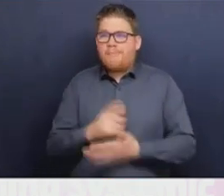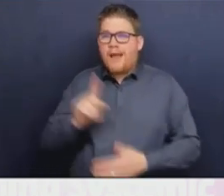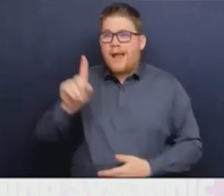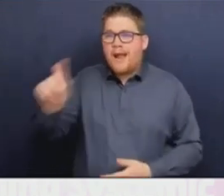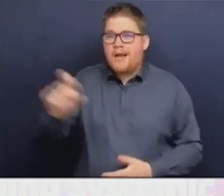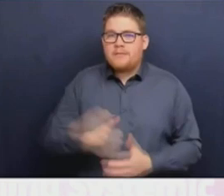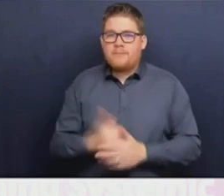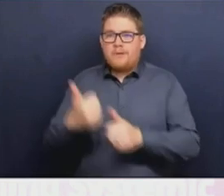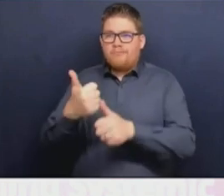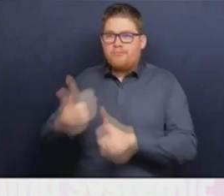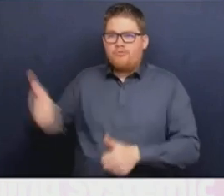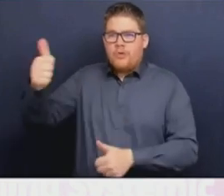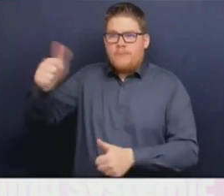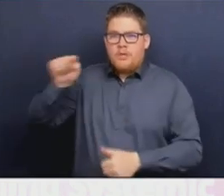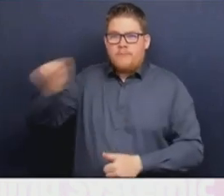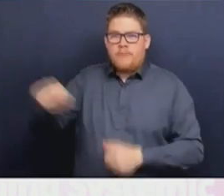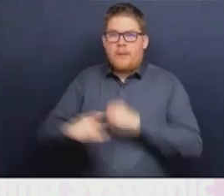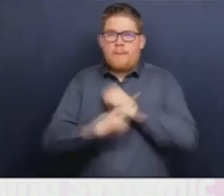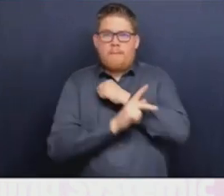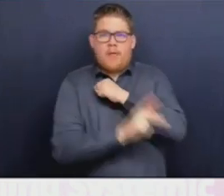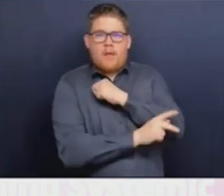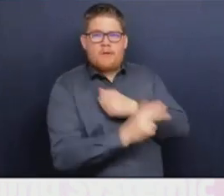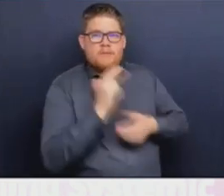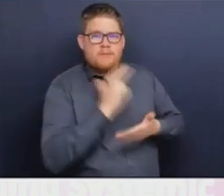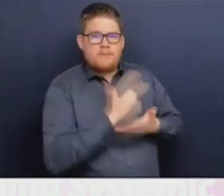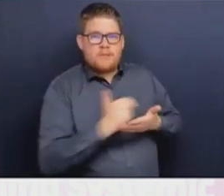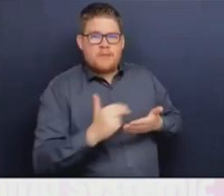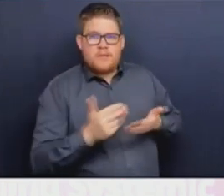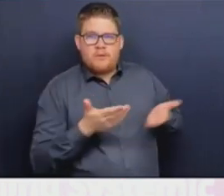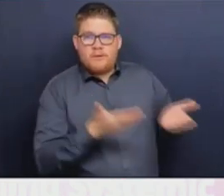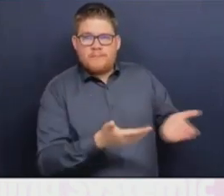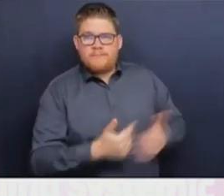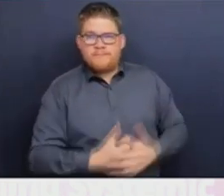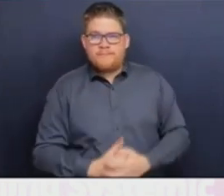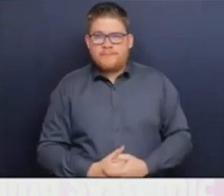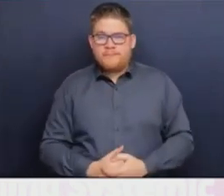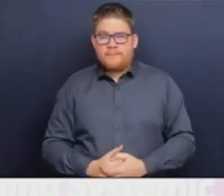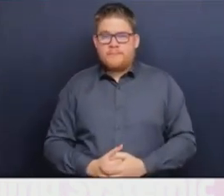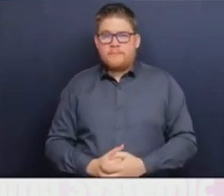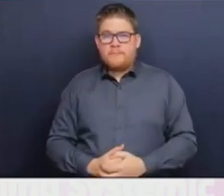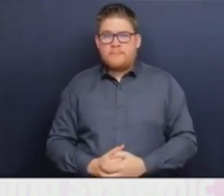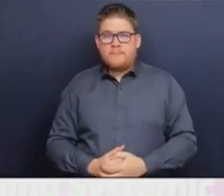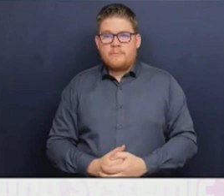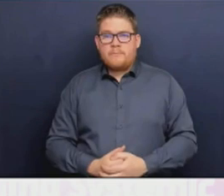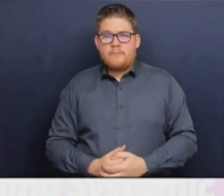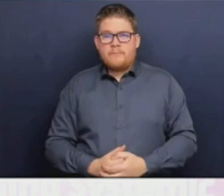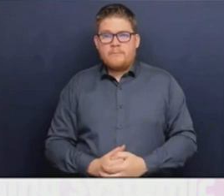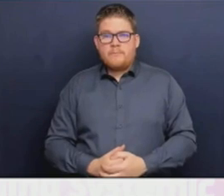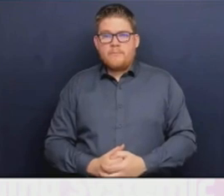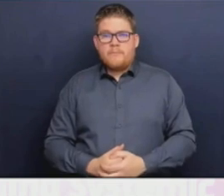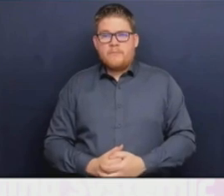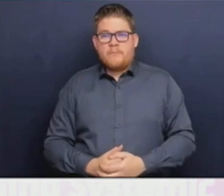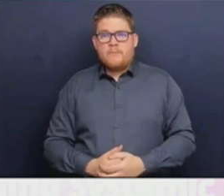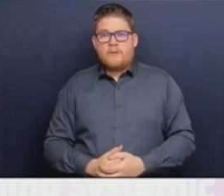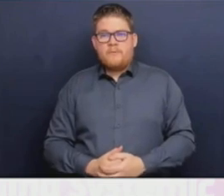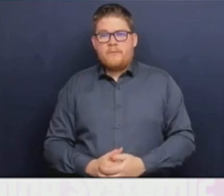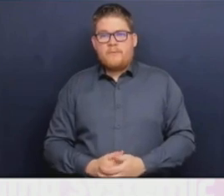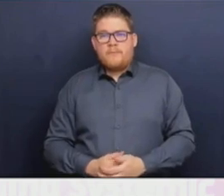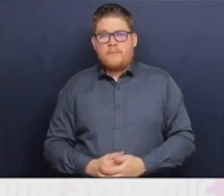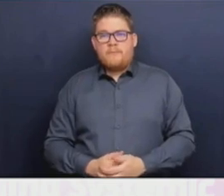about the legislation that will sort of come out of this. The Parliamentary Secretary mentioned that next year we'll get